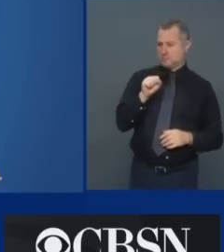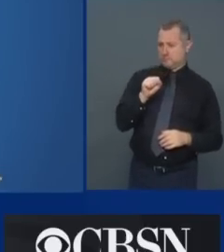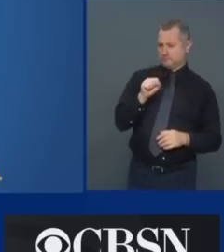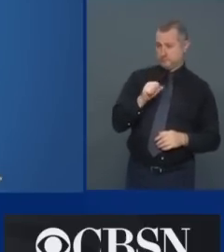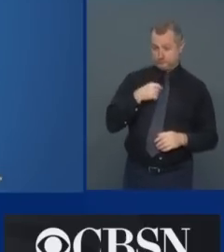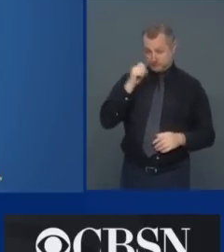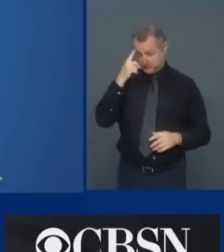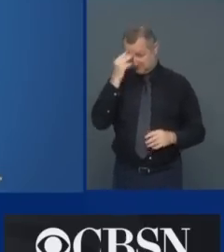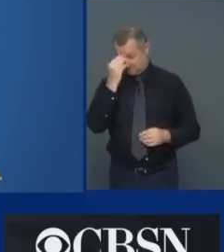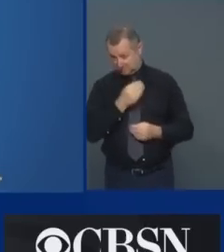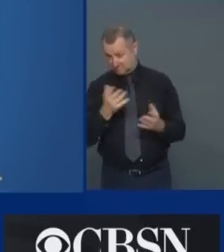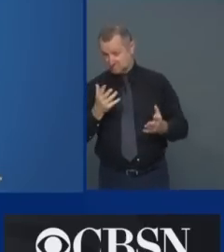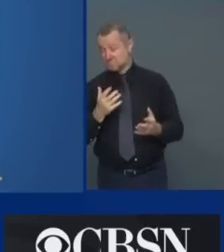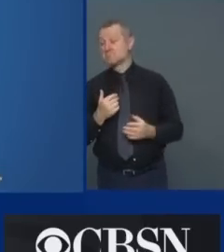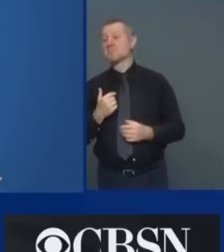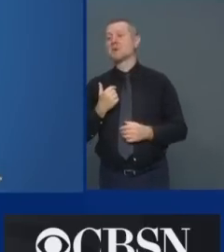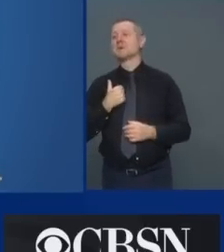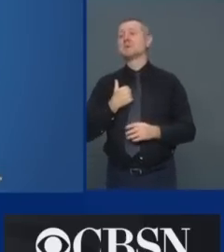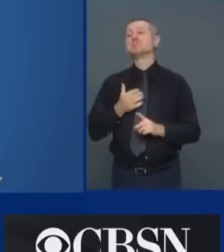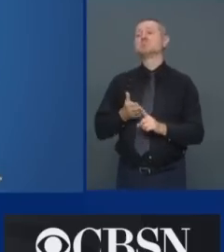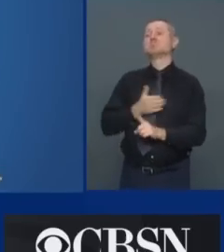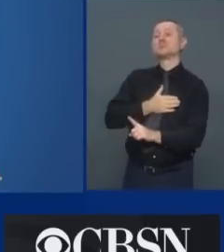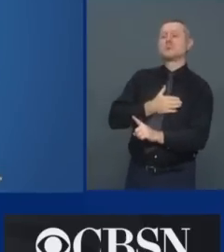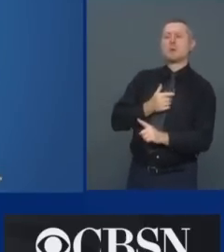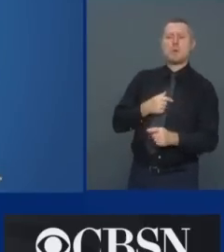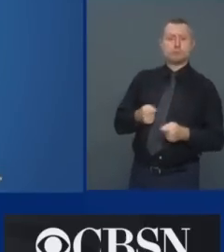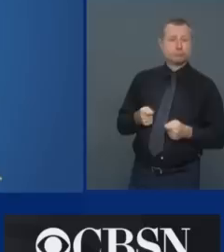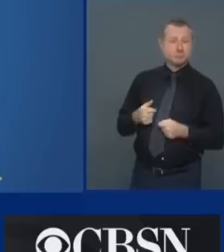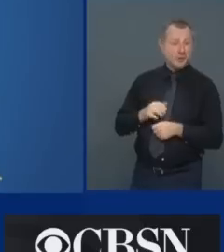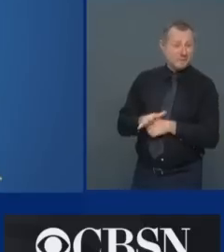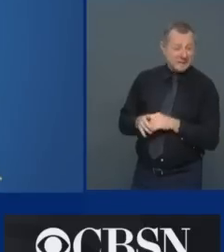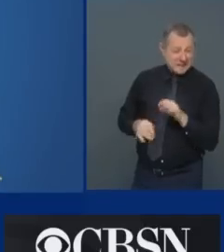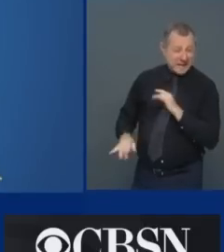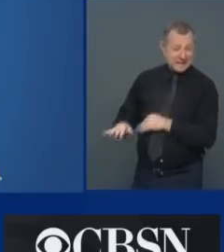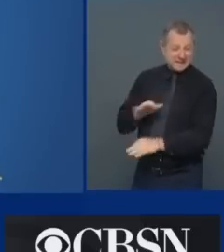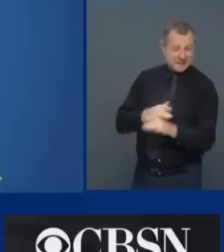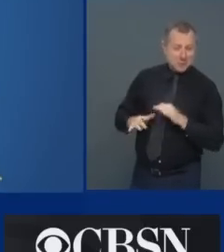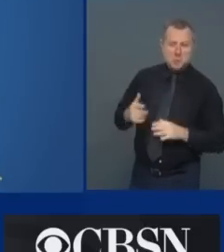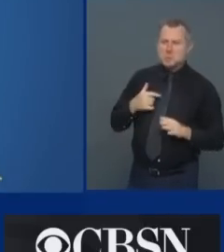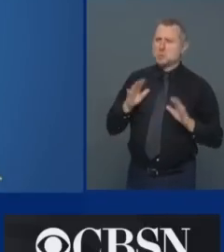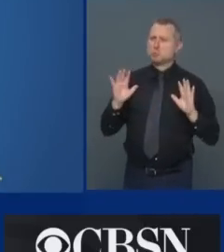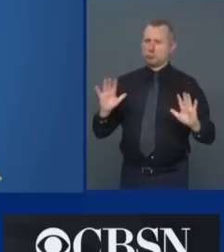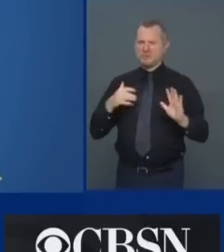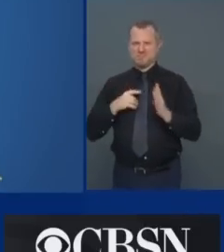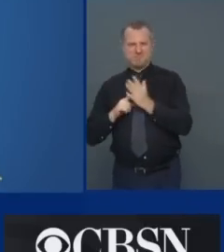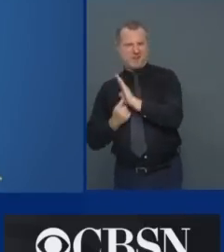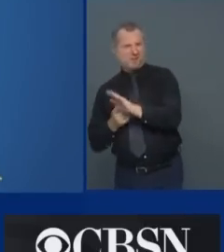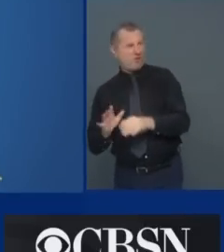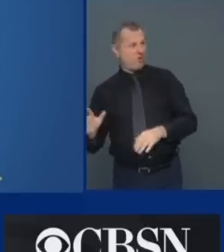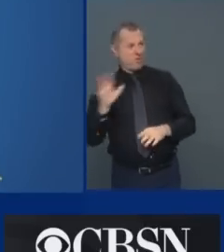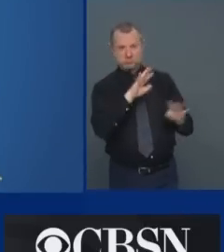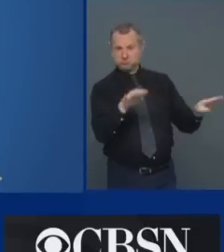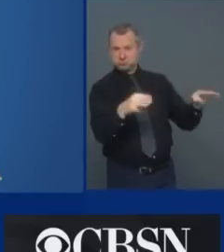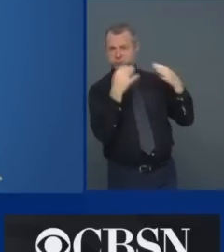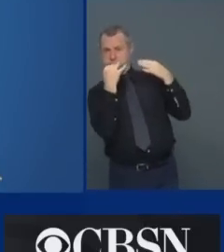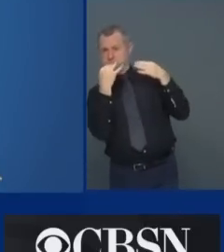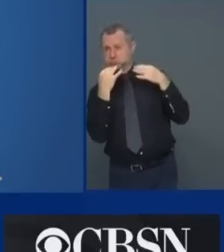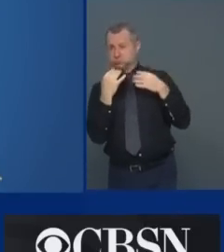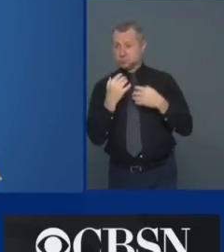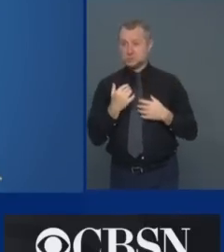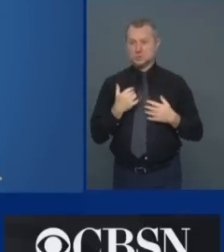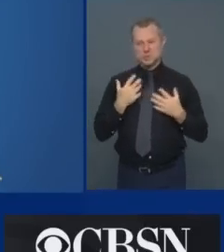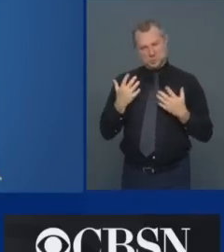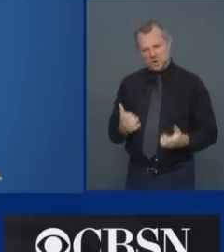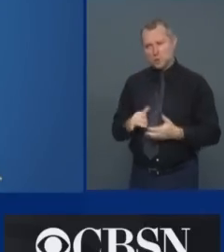handled COVID has been a model for this country. I want New Yorkers to do the same thing